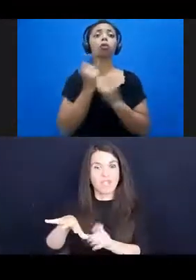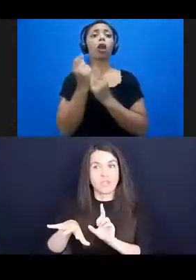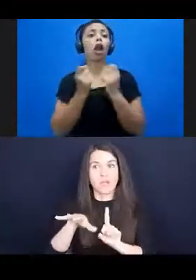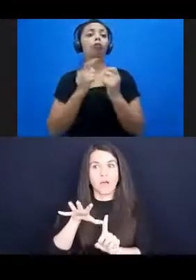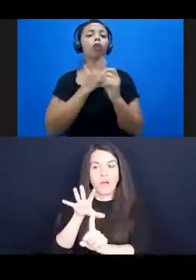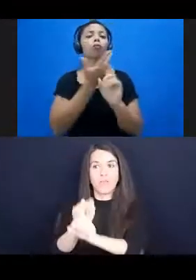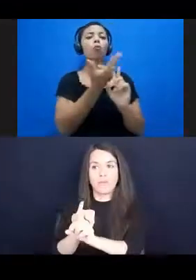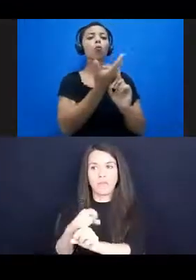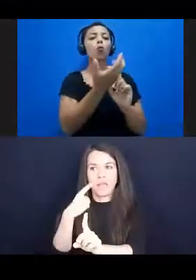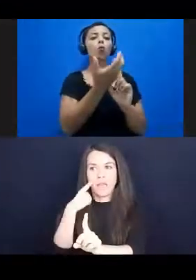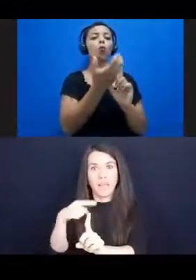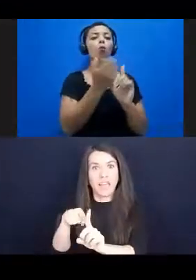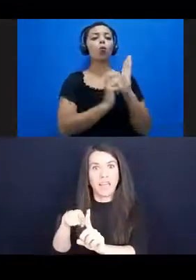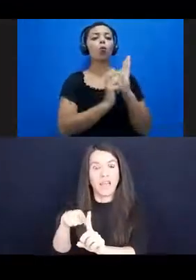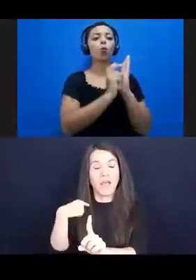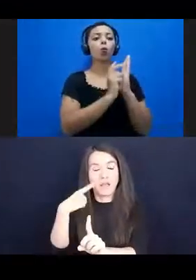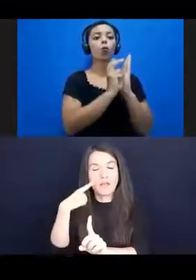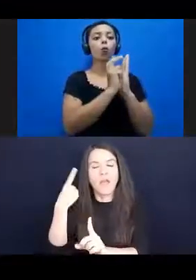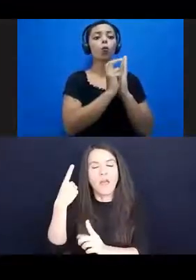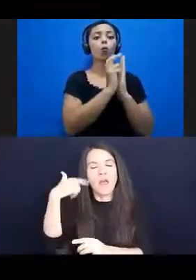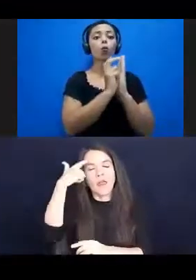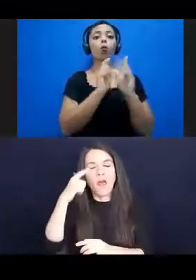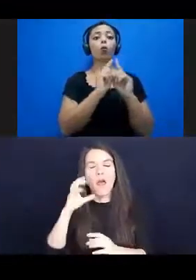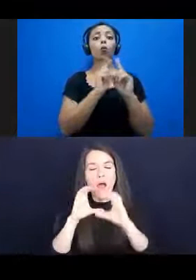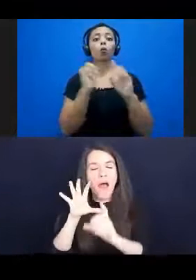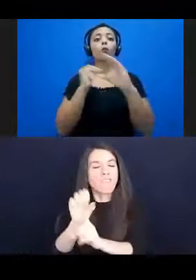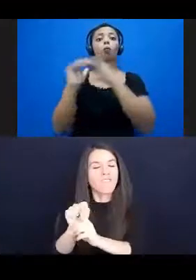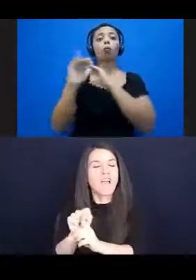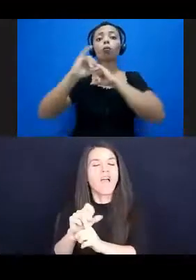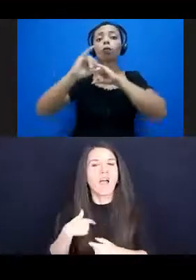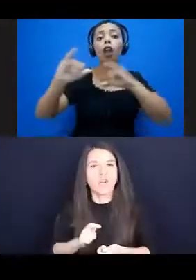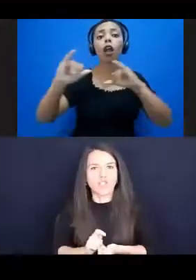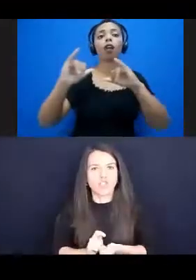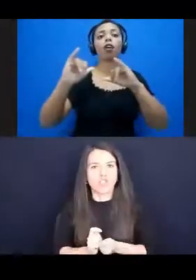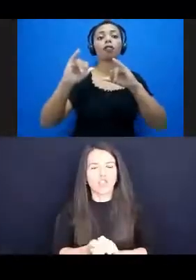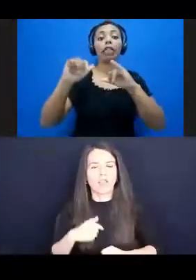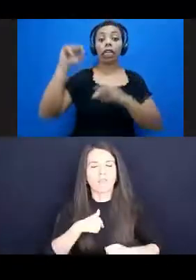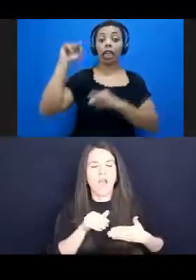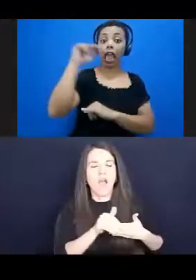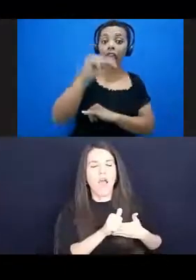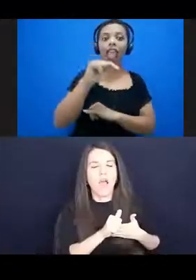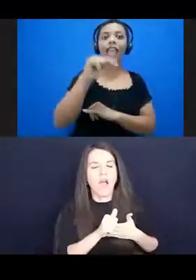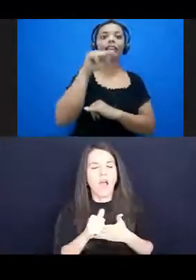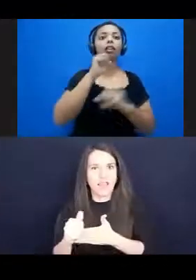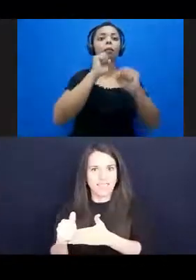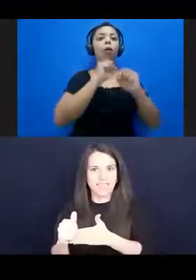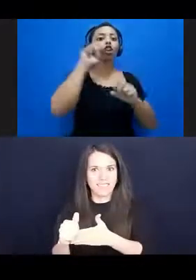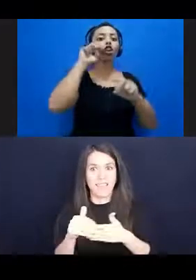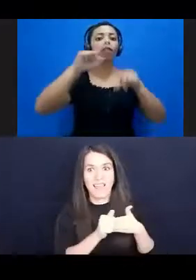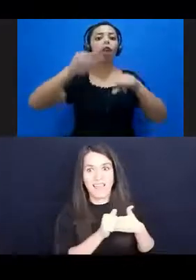the user that it's now going to go into guided mode. And at this point, it can see the object, so the aim is to keep the object in